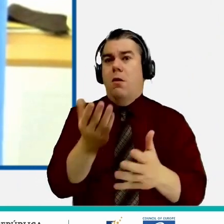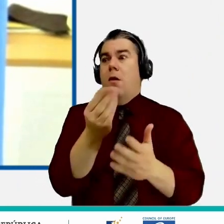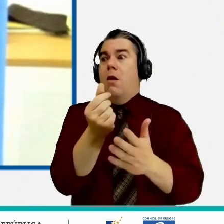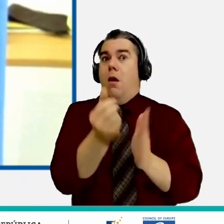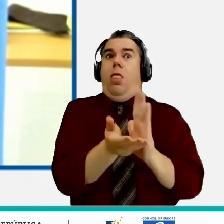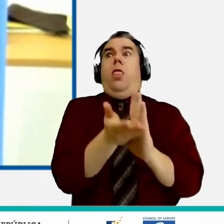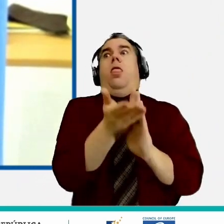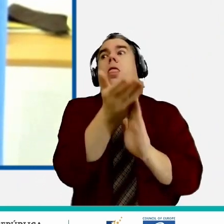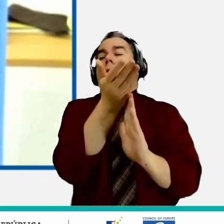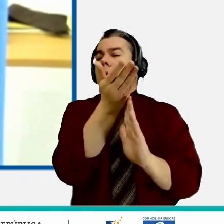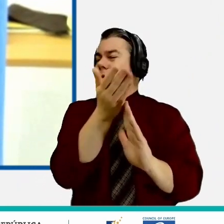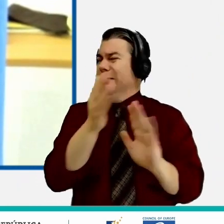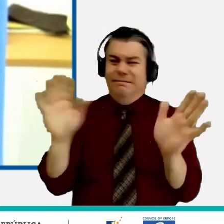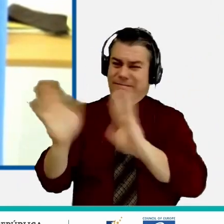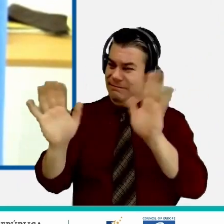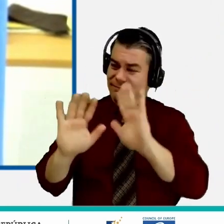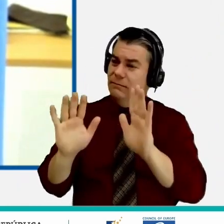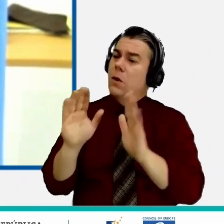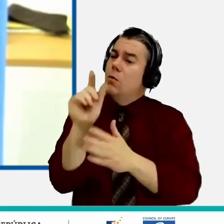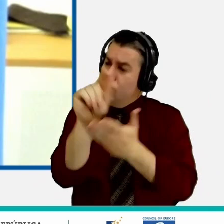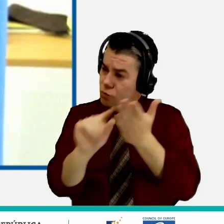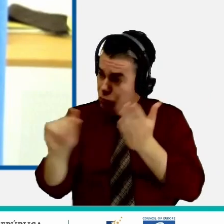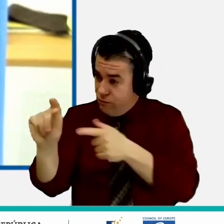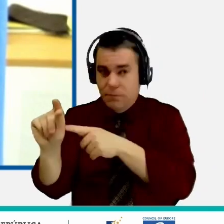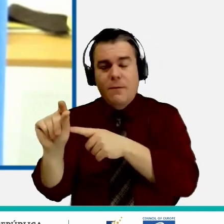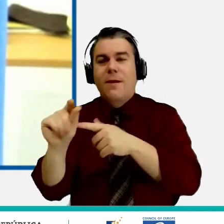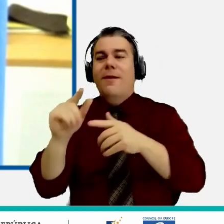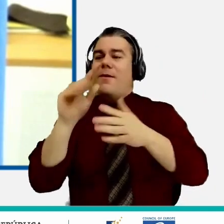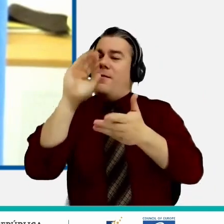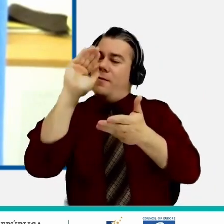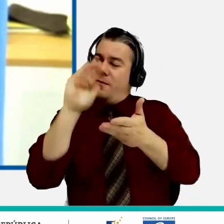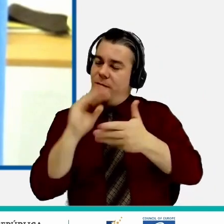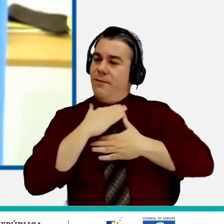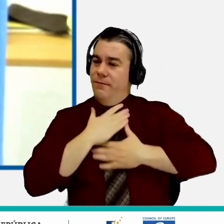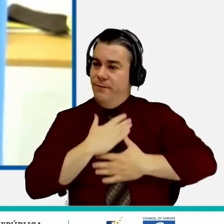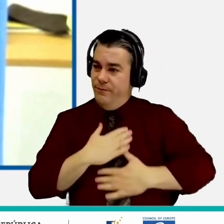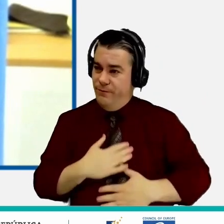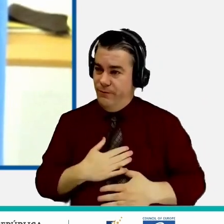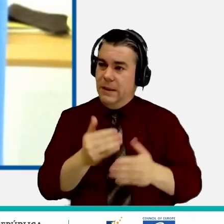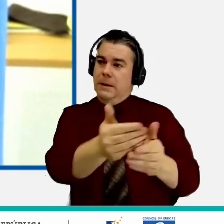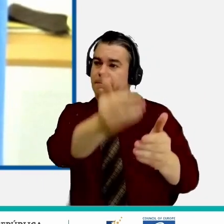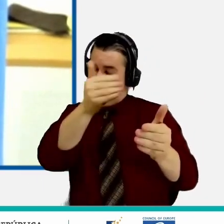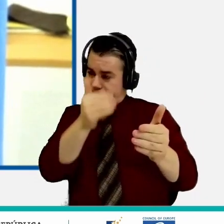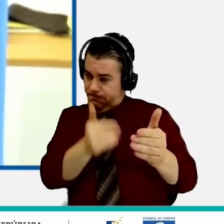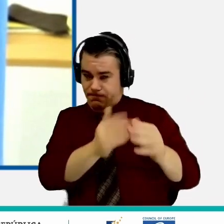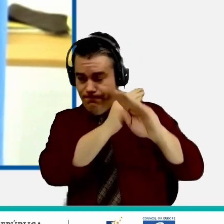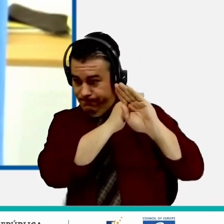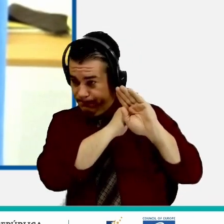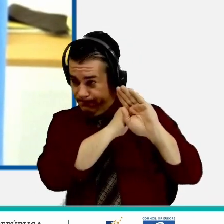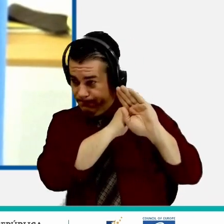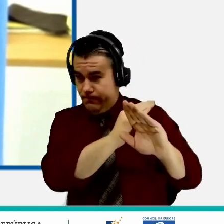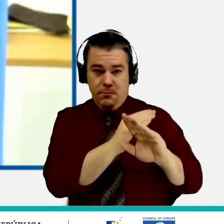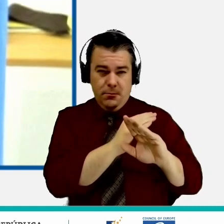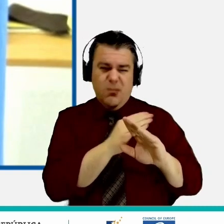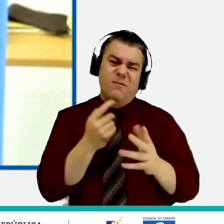avoided in the future. Such large expenses for addressing a disaster, a preventable disaster, I emphasize,